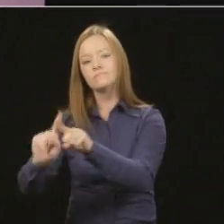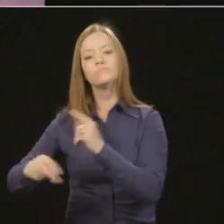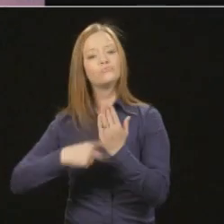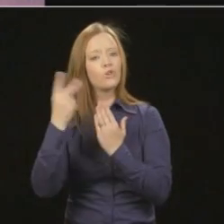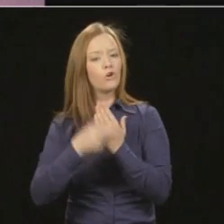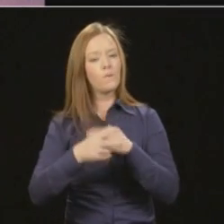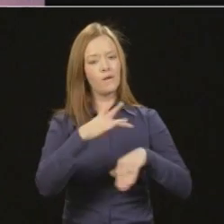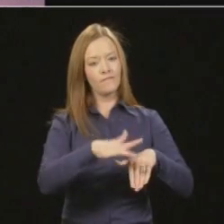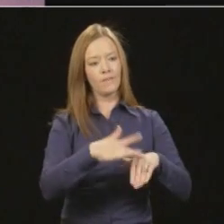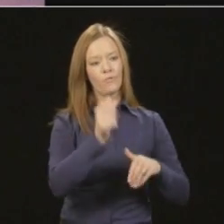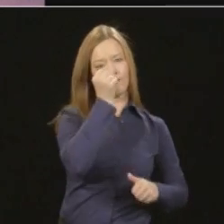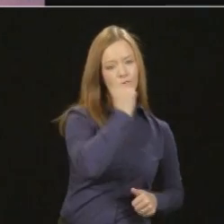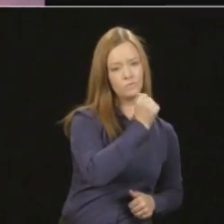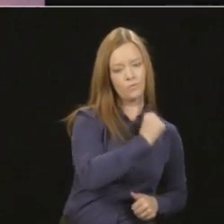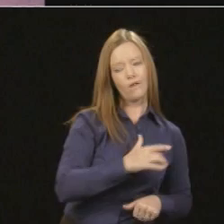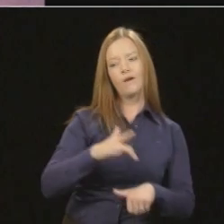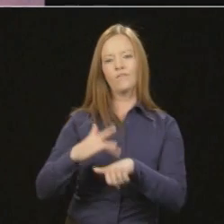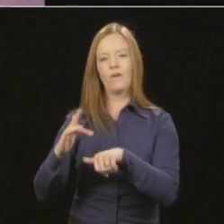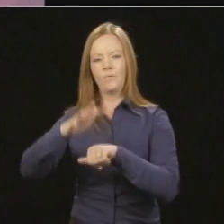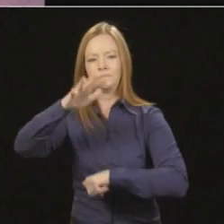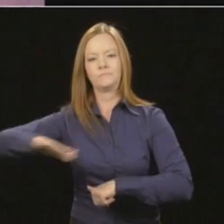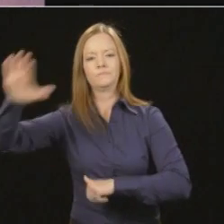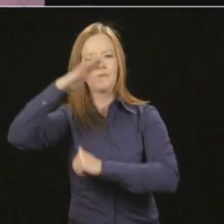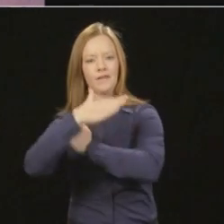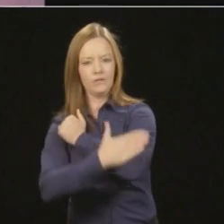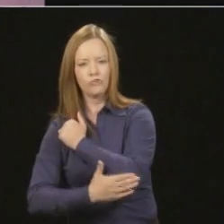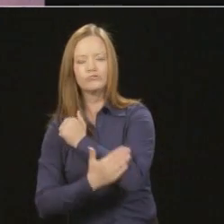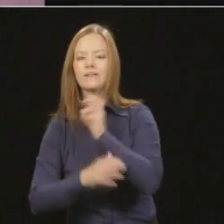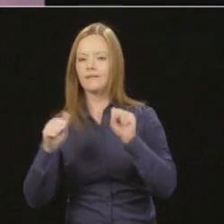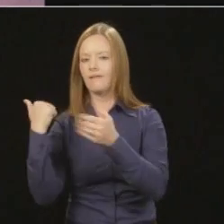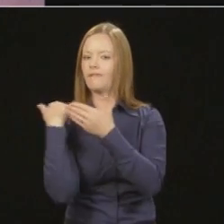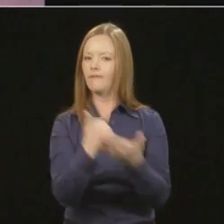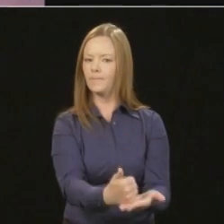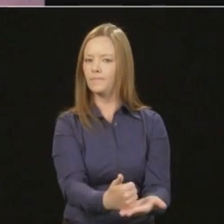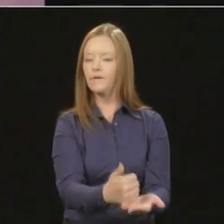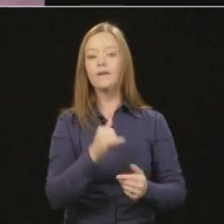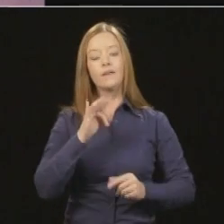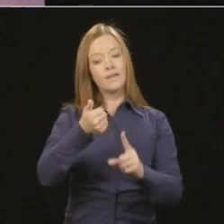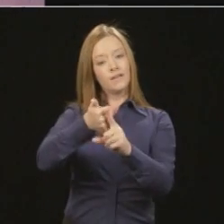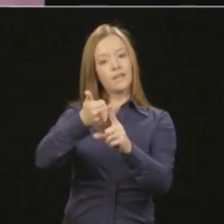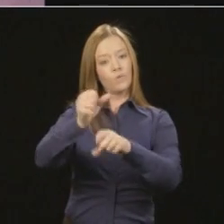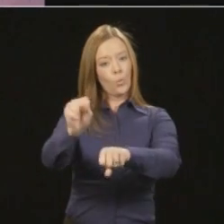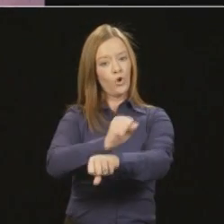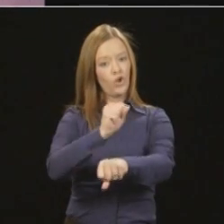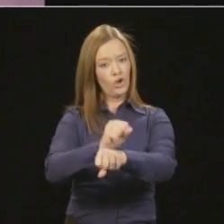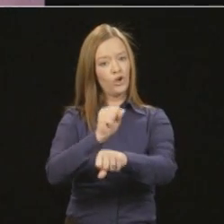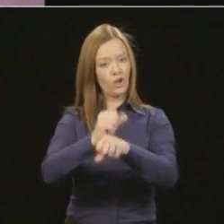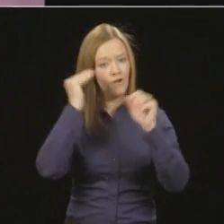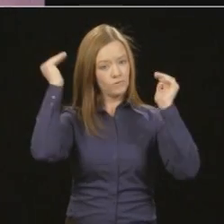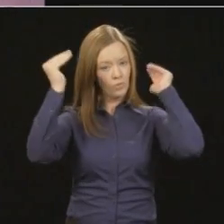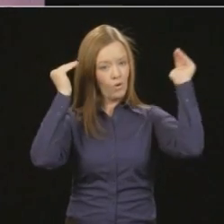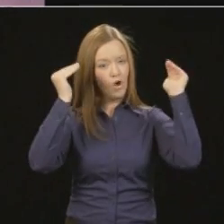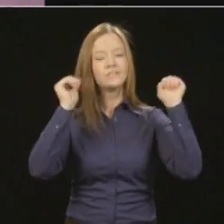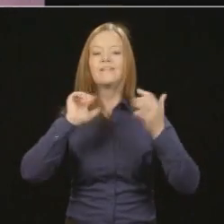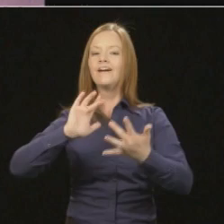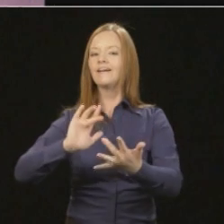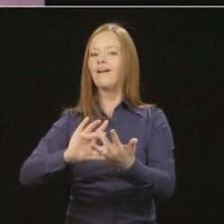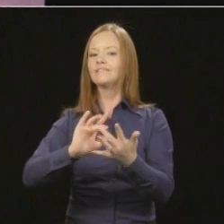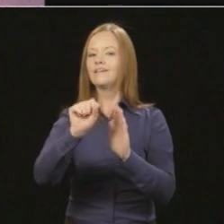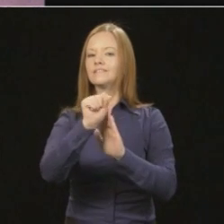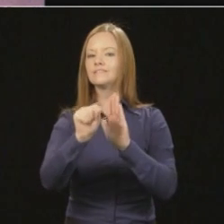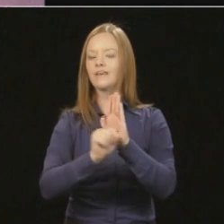and nationally that may be able to help you. And if you're a working adult, don't forget to contact the state